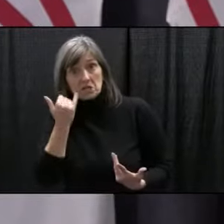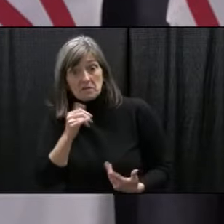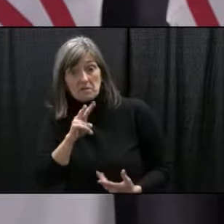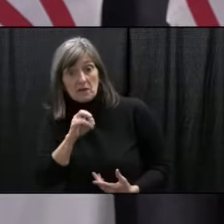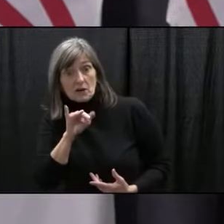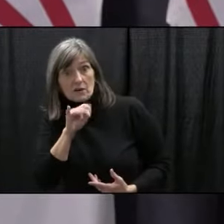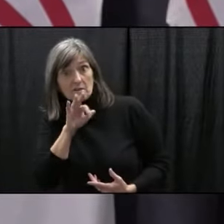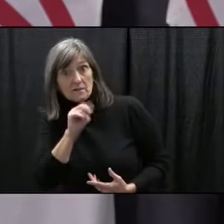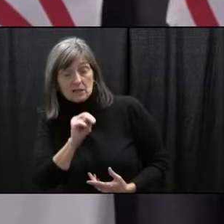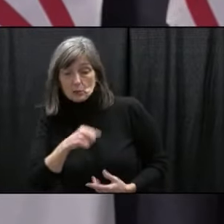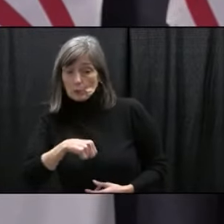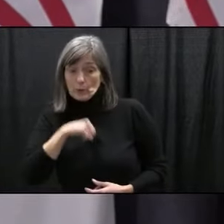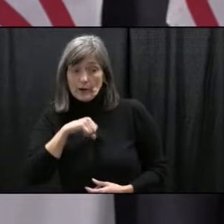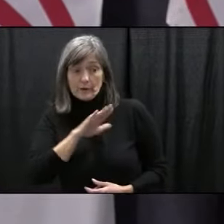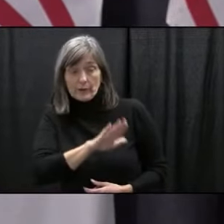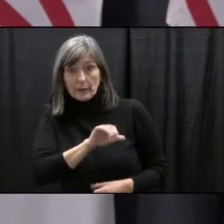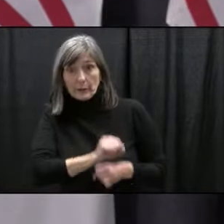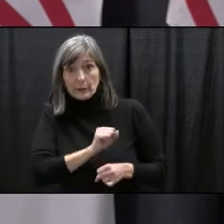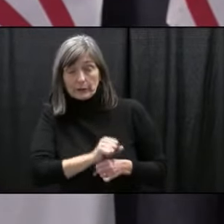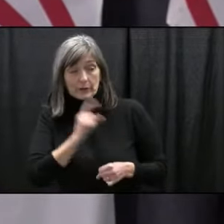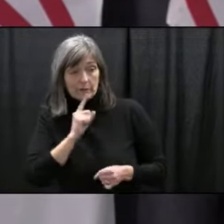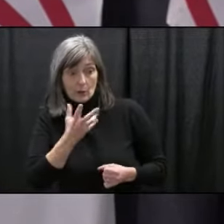Verifin. We're quite proud that Verifin is from here.